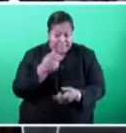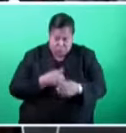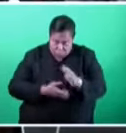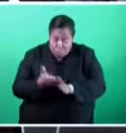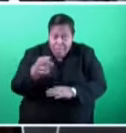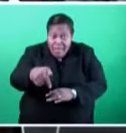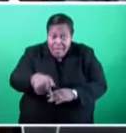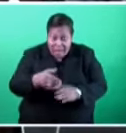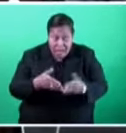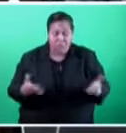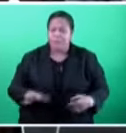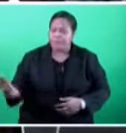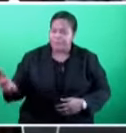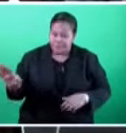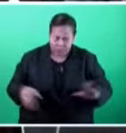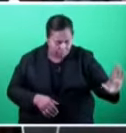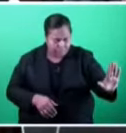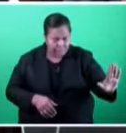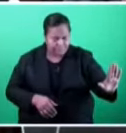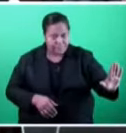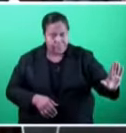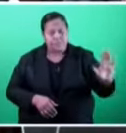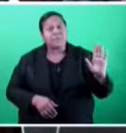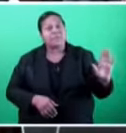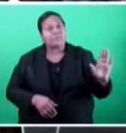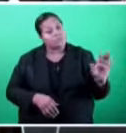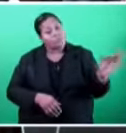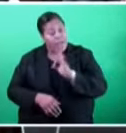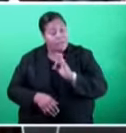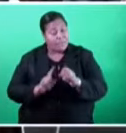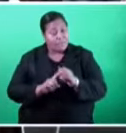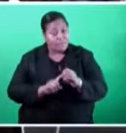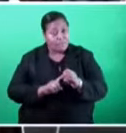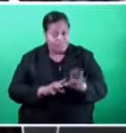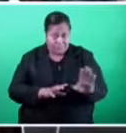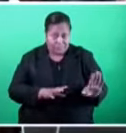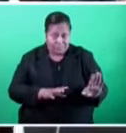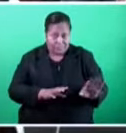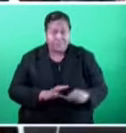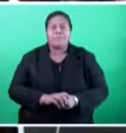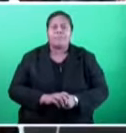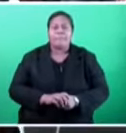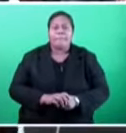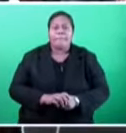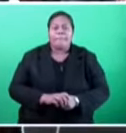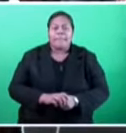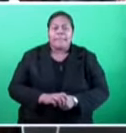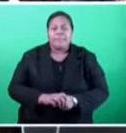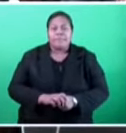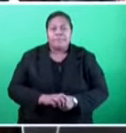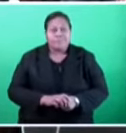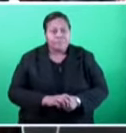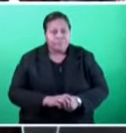sure, please, let me, you have asked the question, you have asked the question, let me explain. Mr. Speaker, Honorable Gavoka is seeing this. Mr. Speaker,